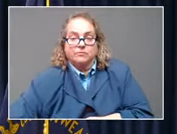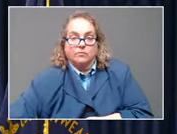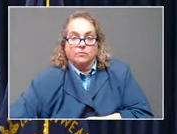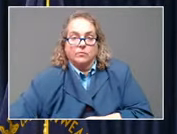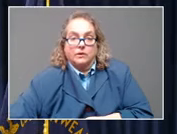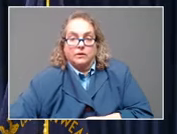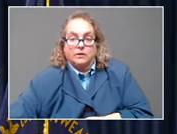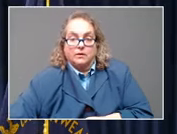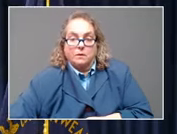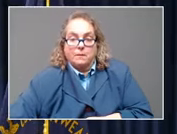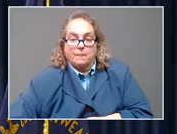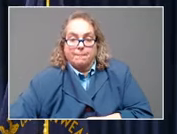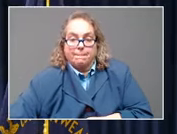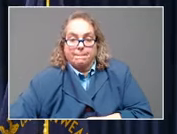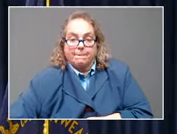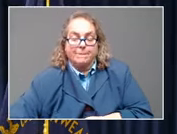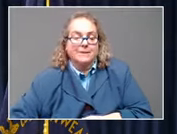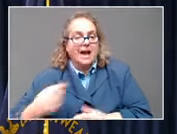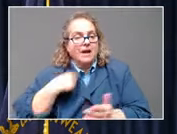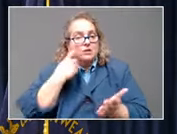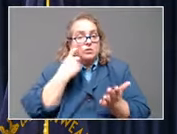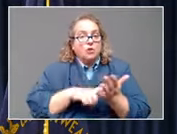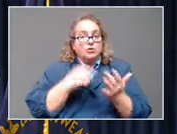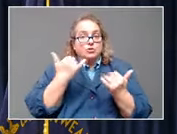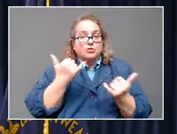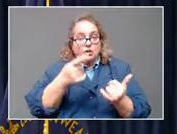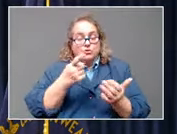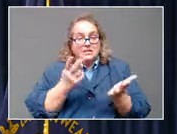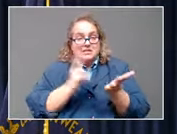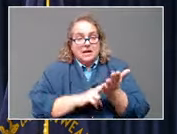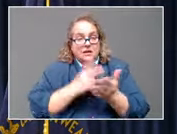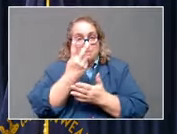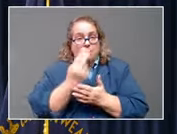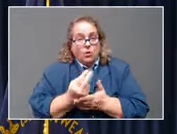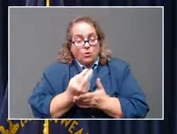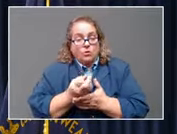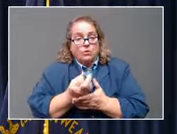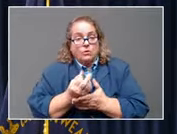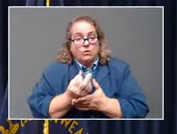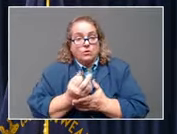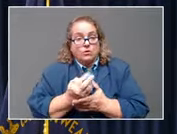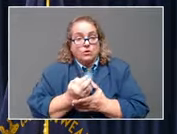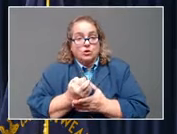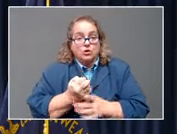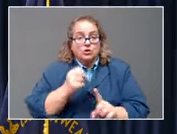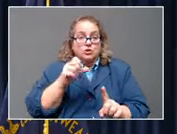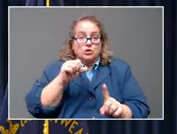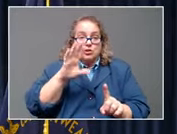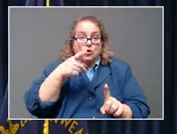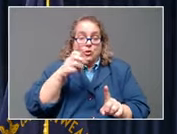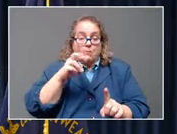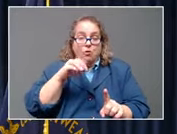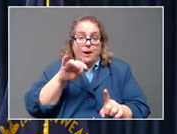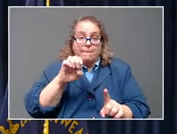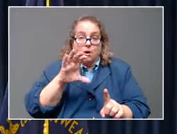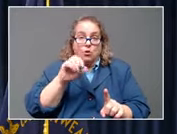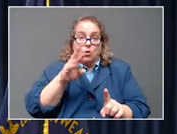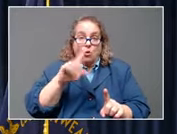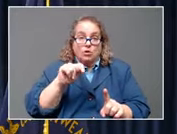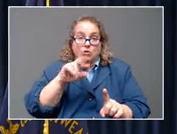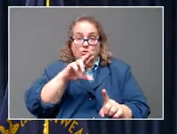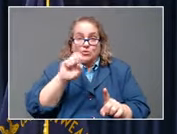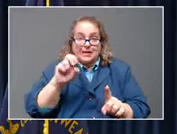good. I noticed today that you signed both the Supreme Court redistricting bill and